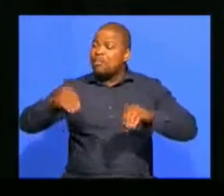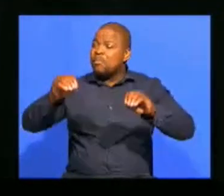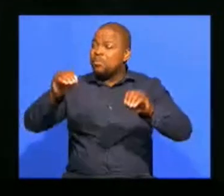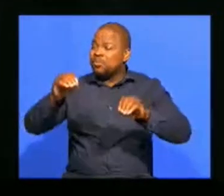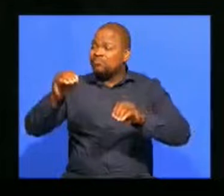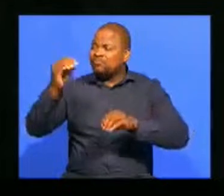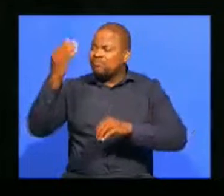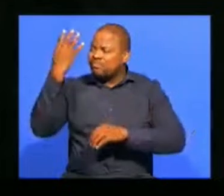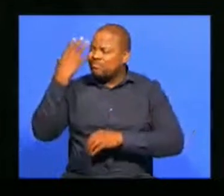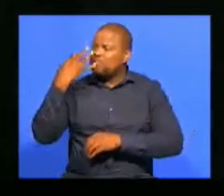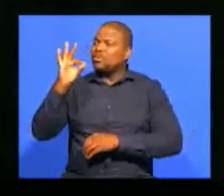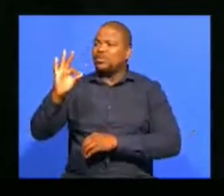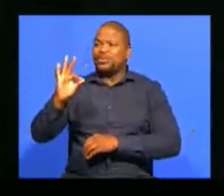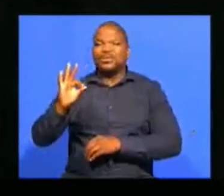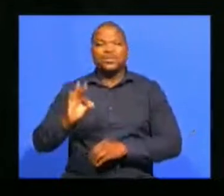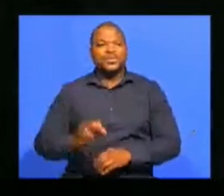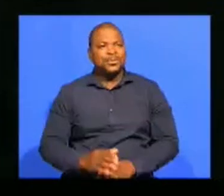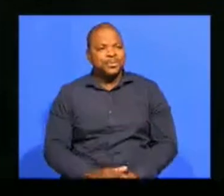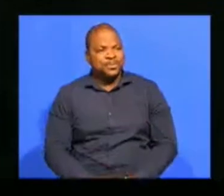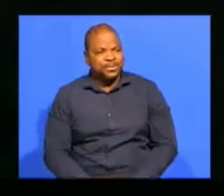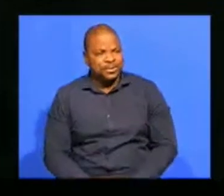serene,